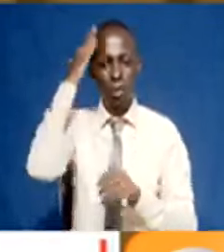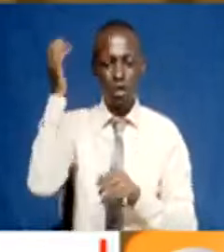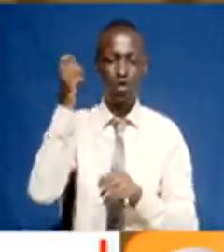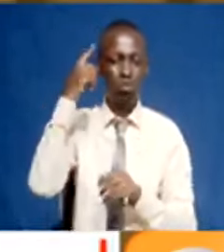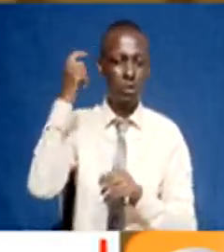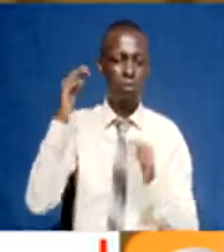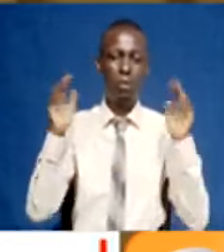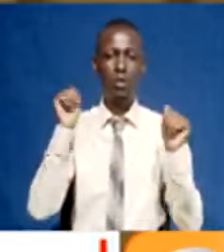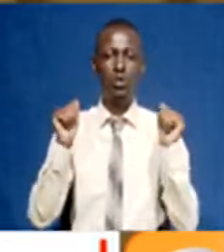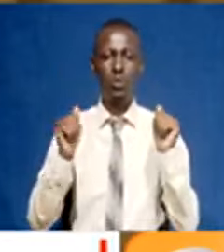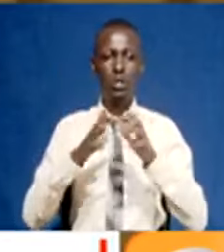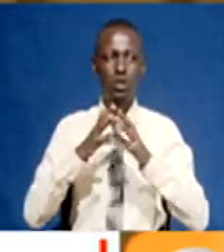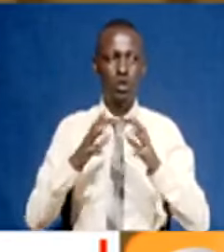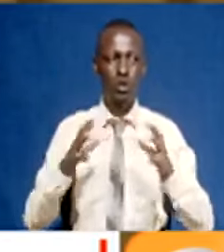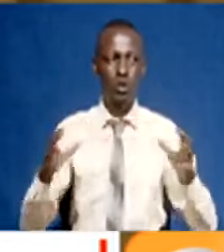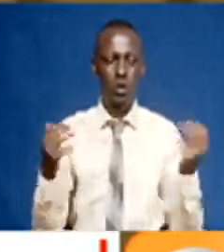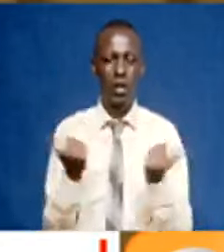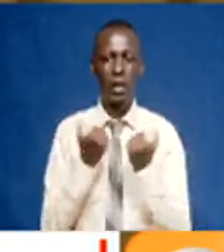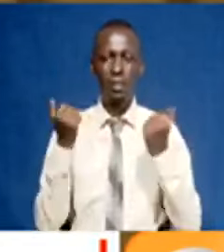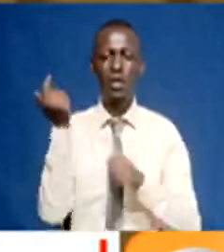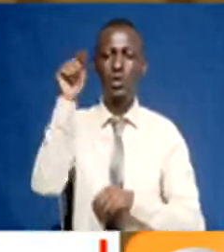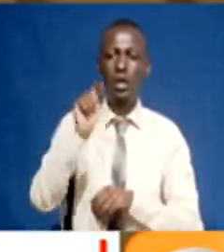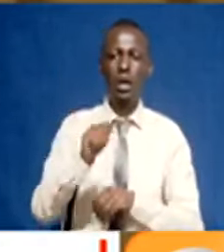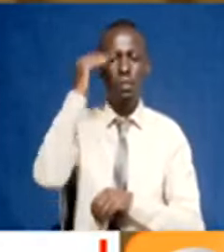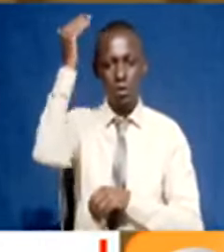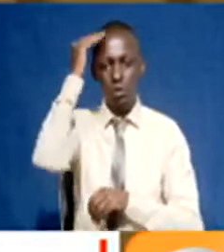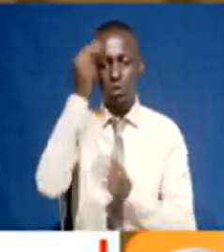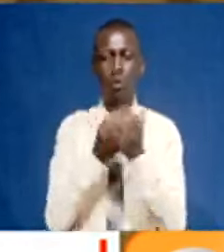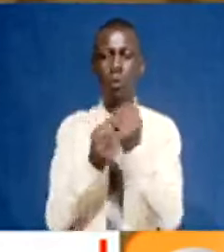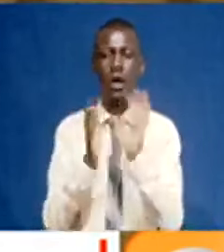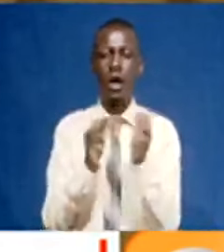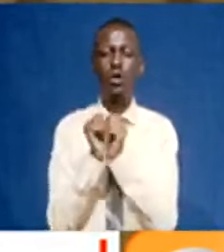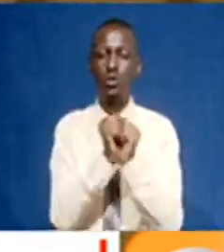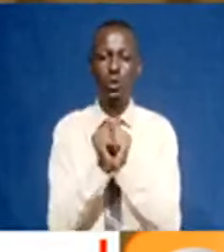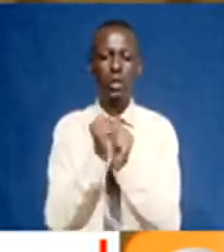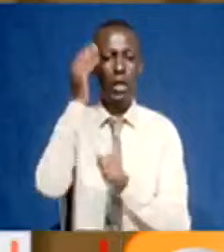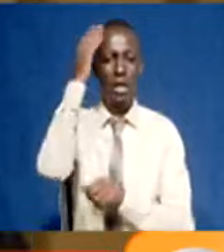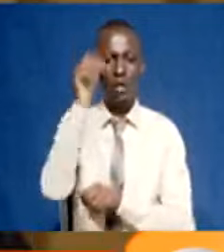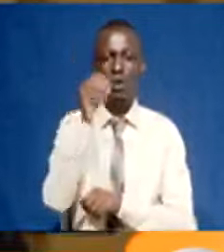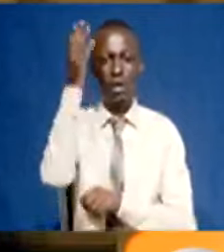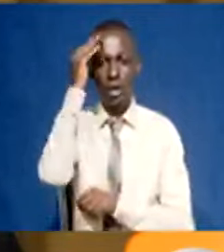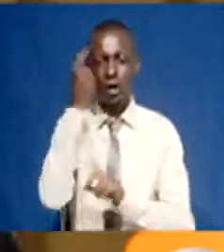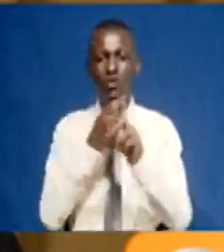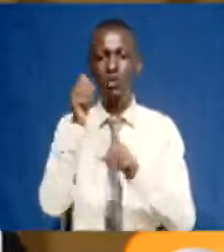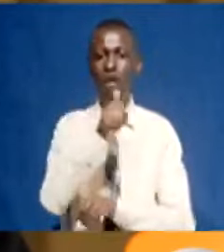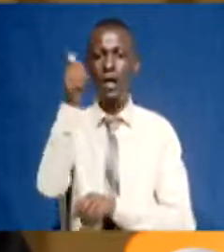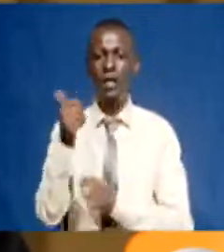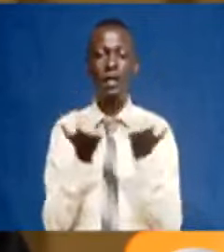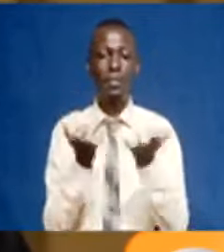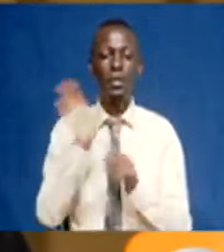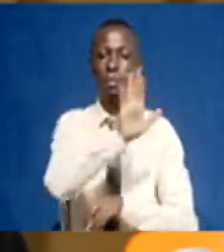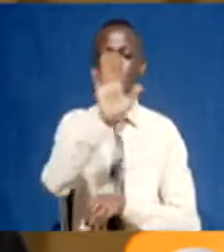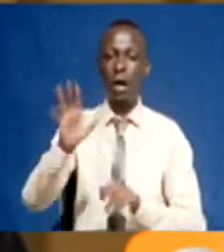growth. Now, you've come to Strathmore to see how we can partner together and learn from each other so that your businesses can